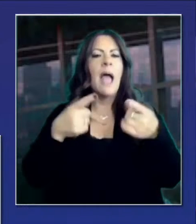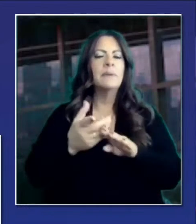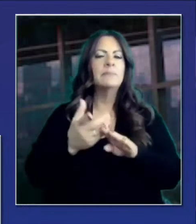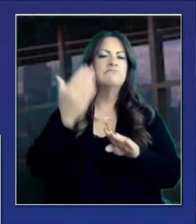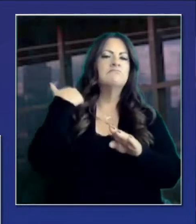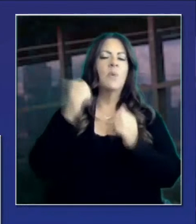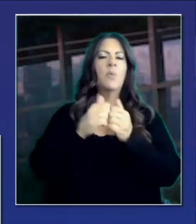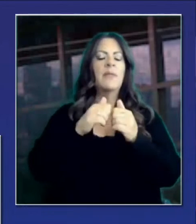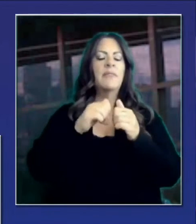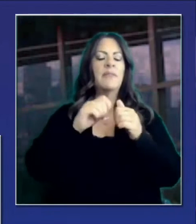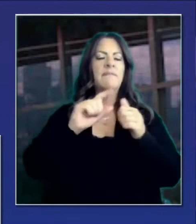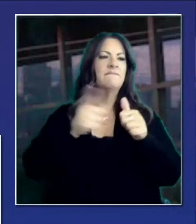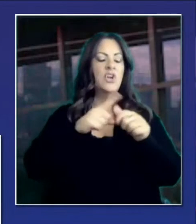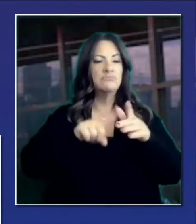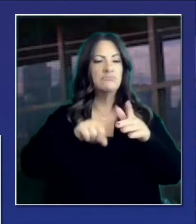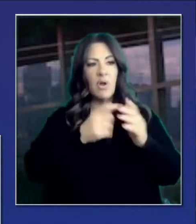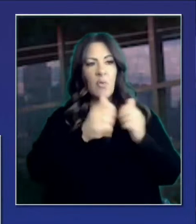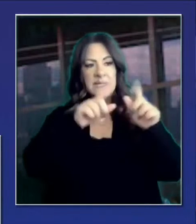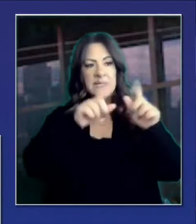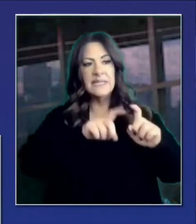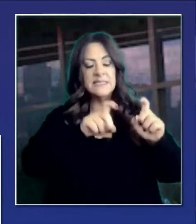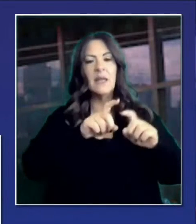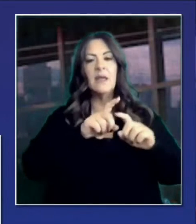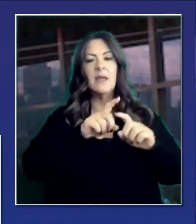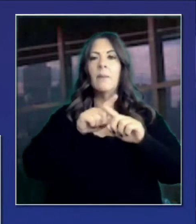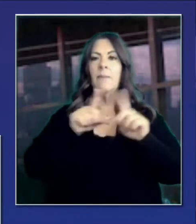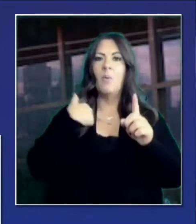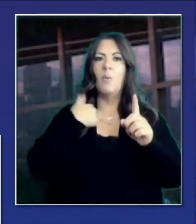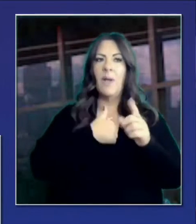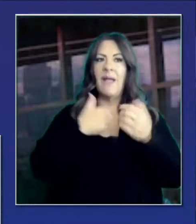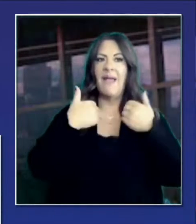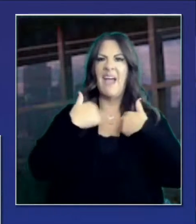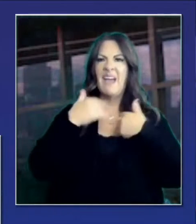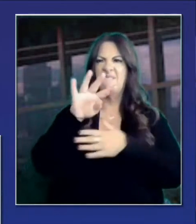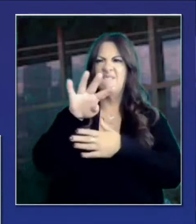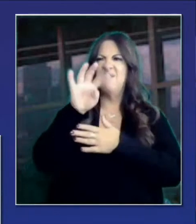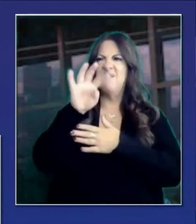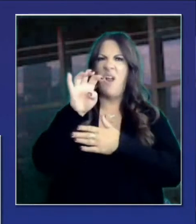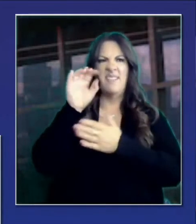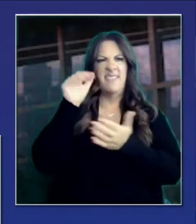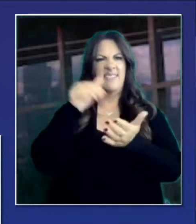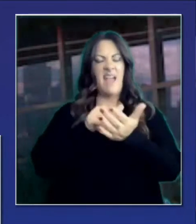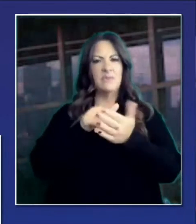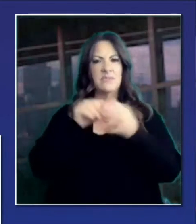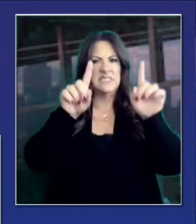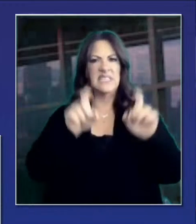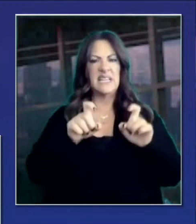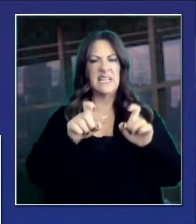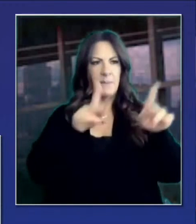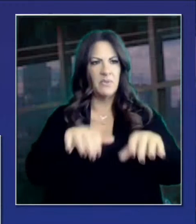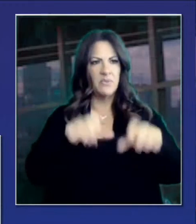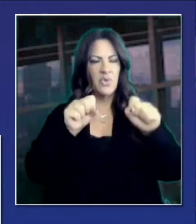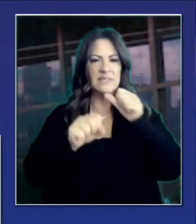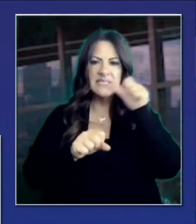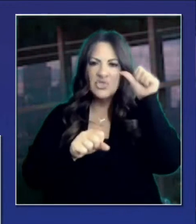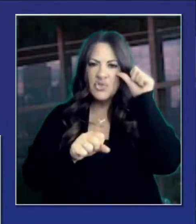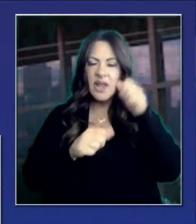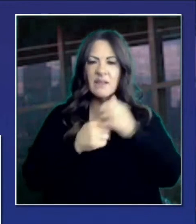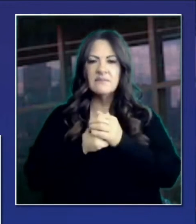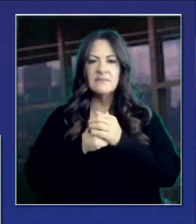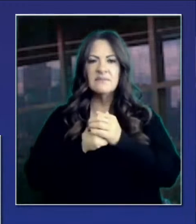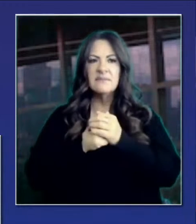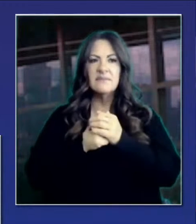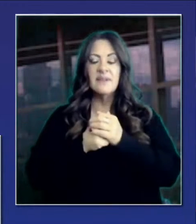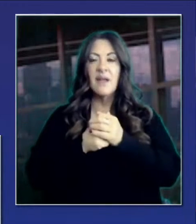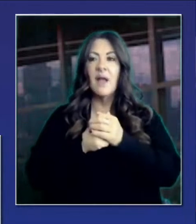with the testing, but you can see with over 400,000 tests just yesterday in California. By the way, over 40 million